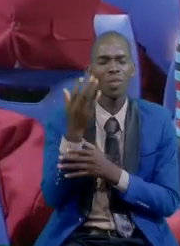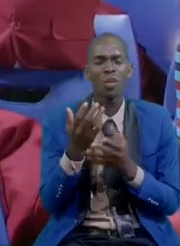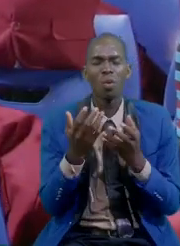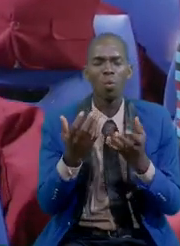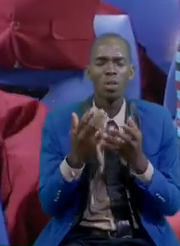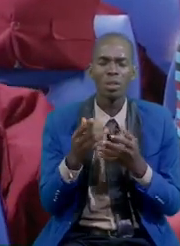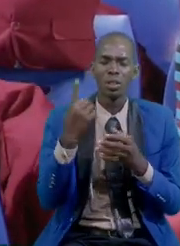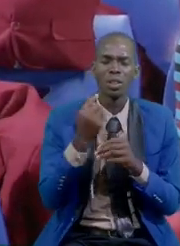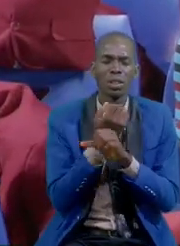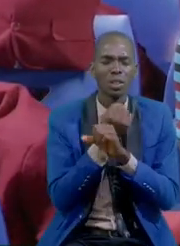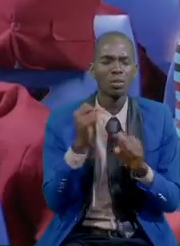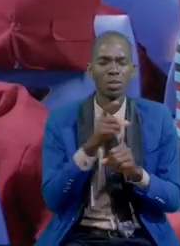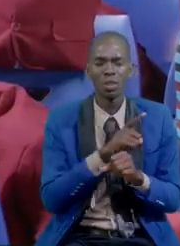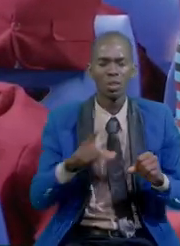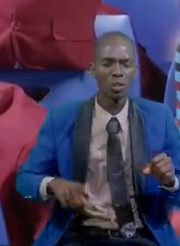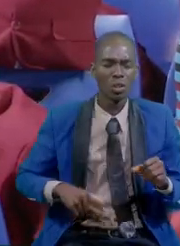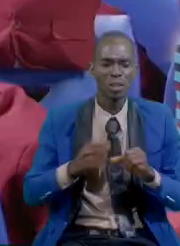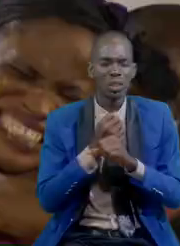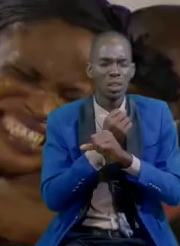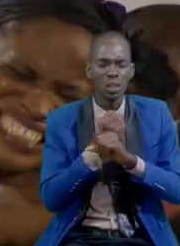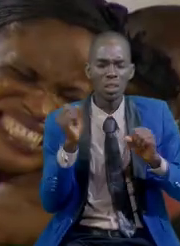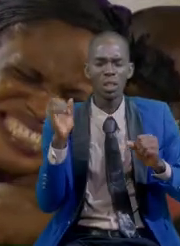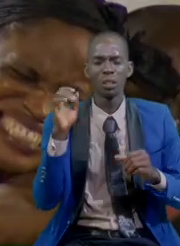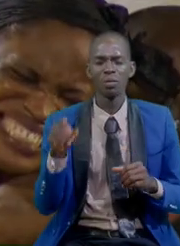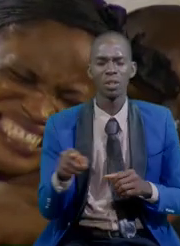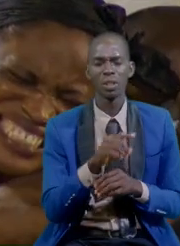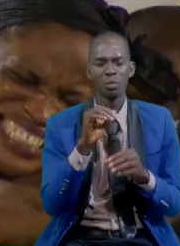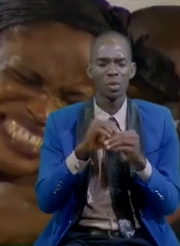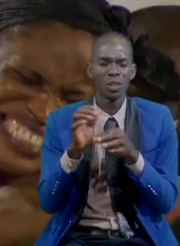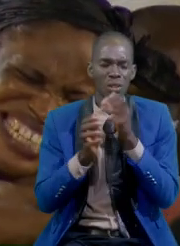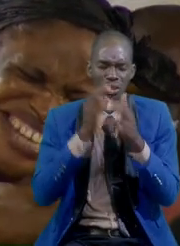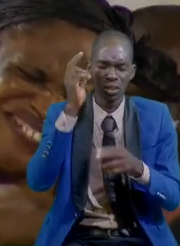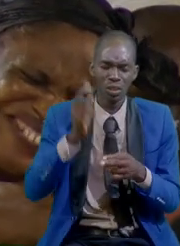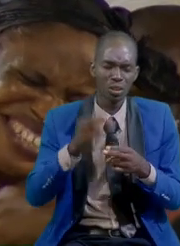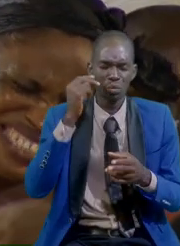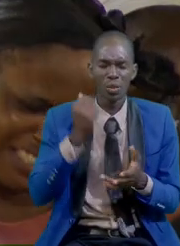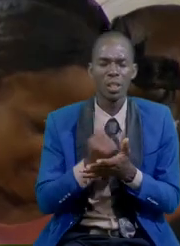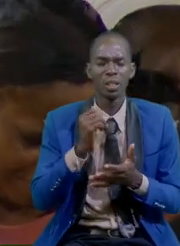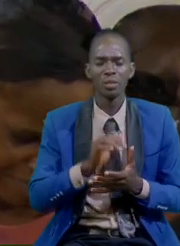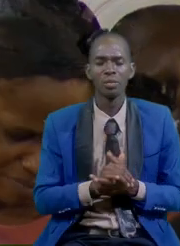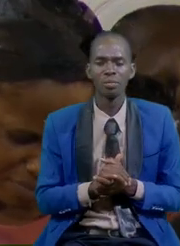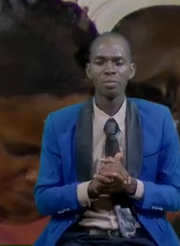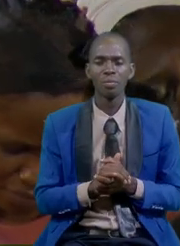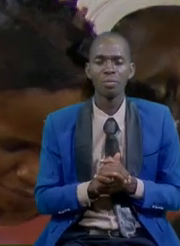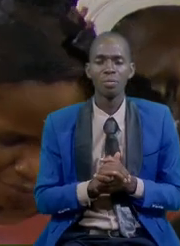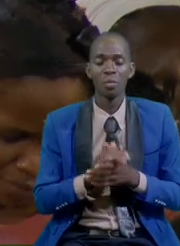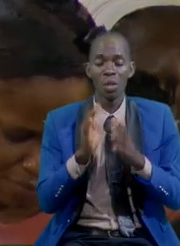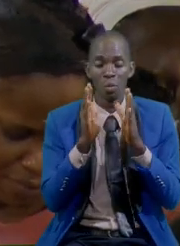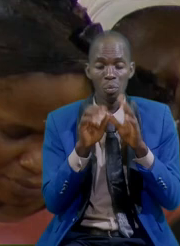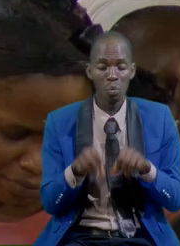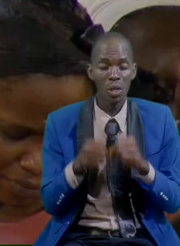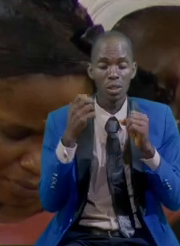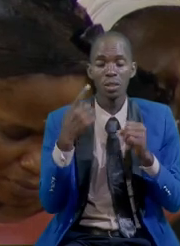Lord. Save them in Jesus' name. Break the power